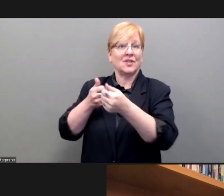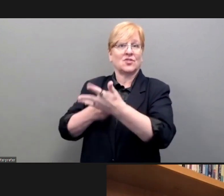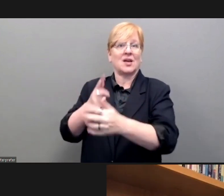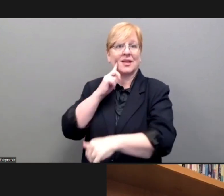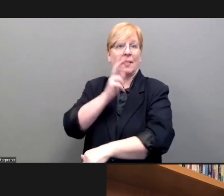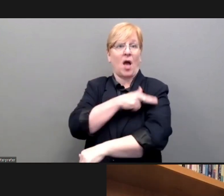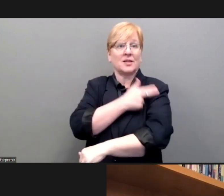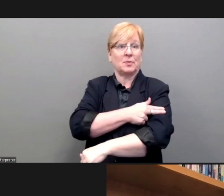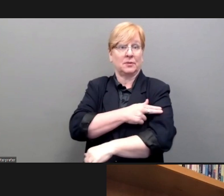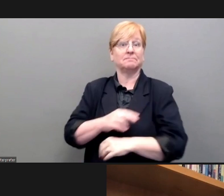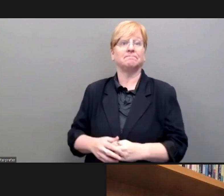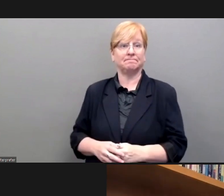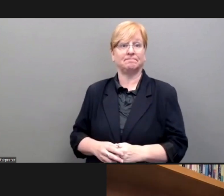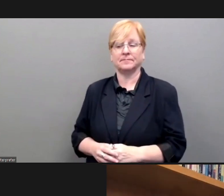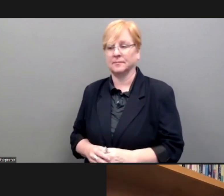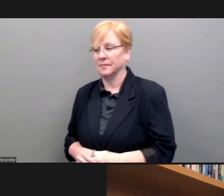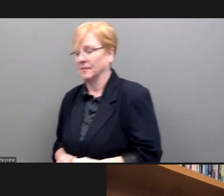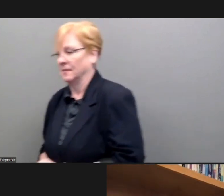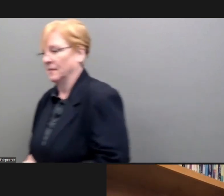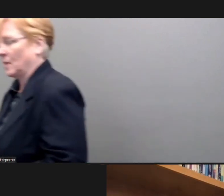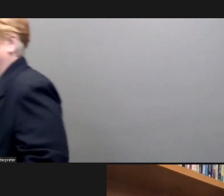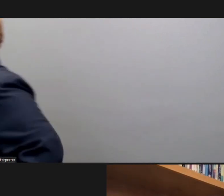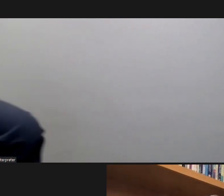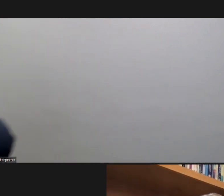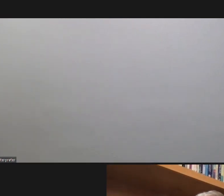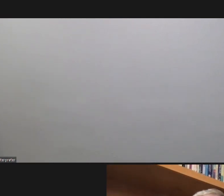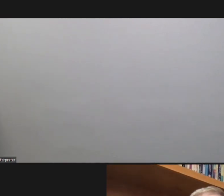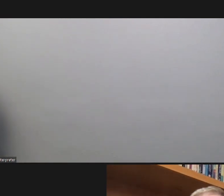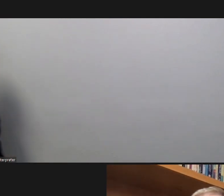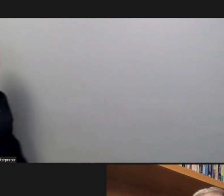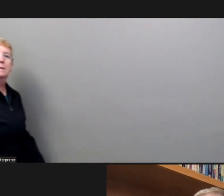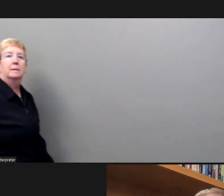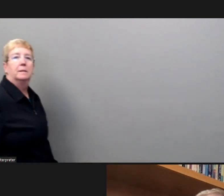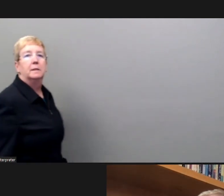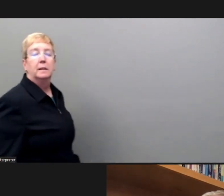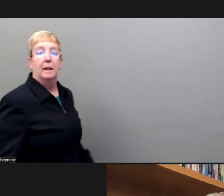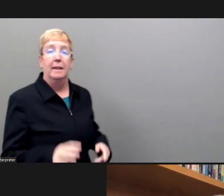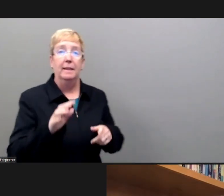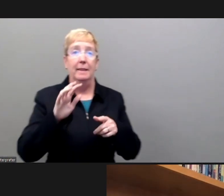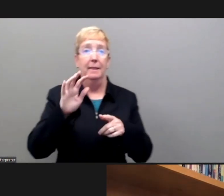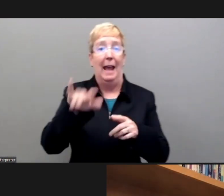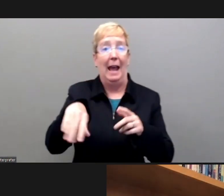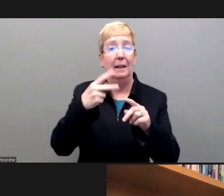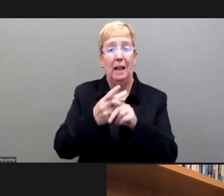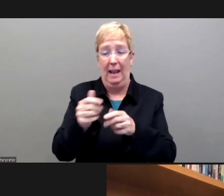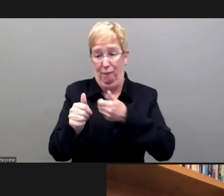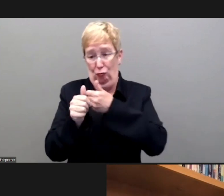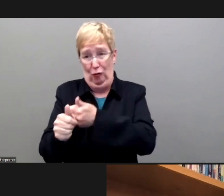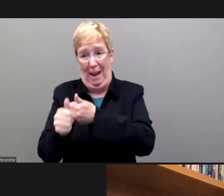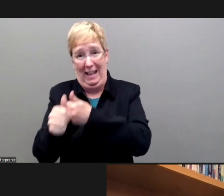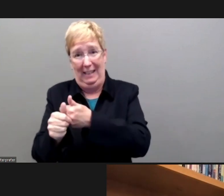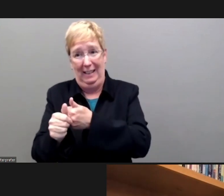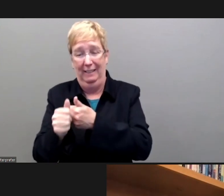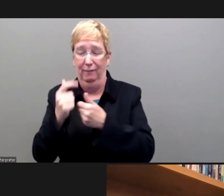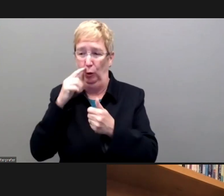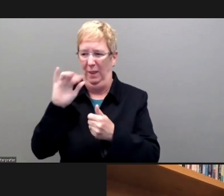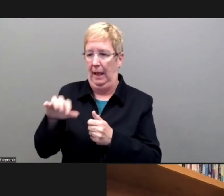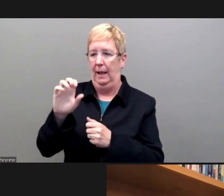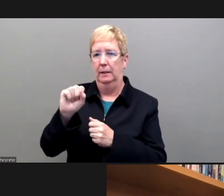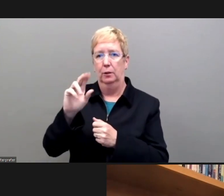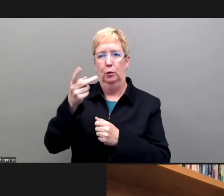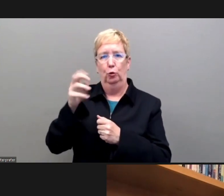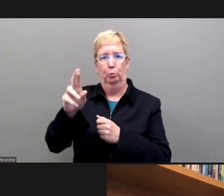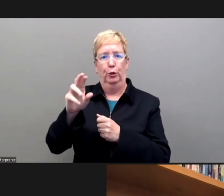super spreader event is harder, as we talked about, Sean, over the last 18 months. We do contact tracing for